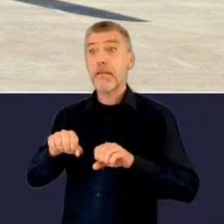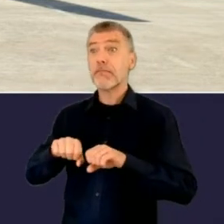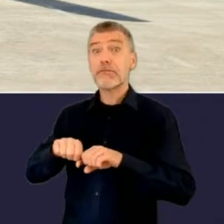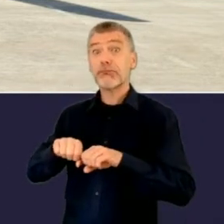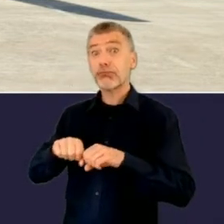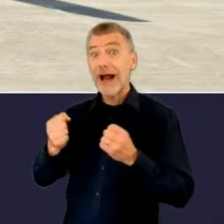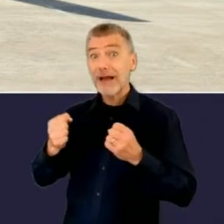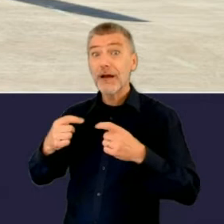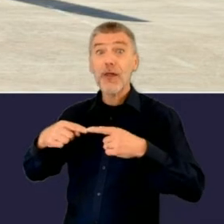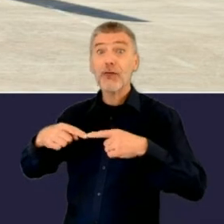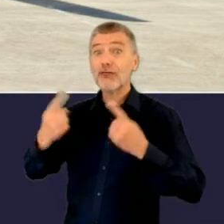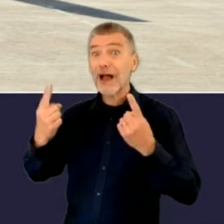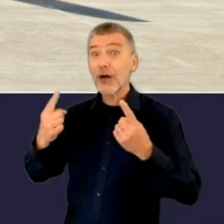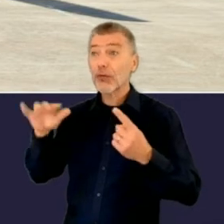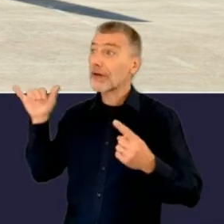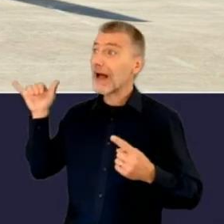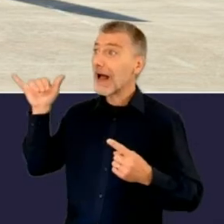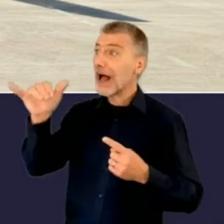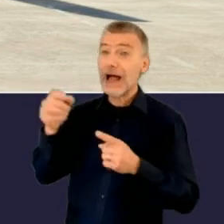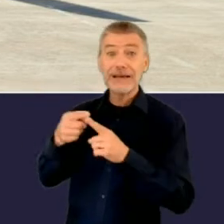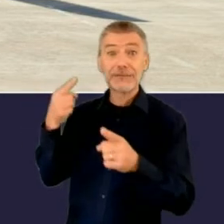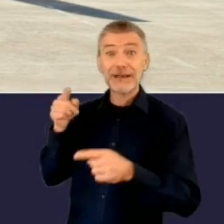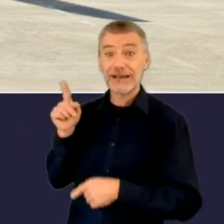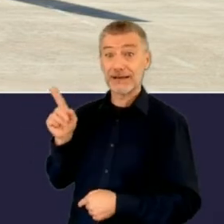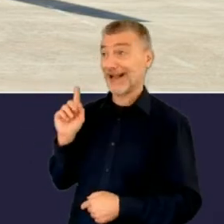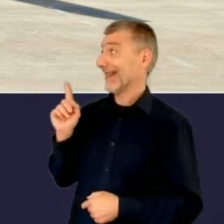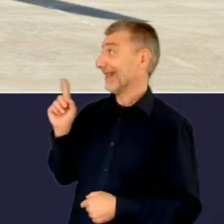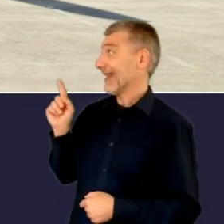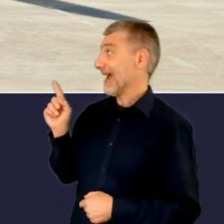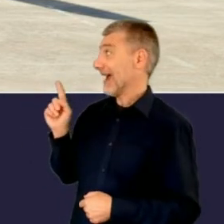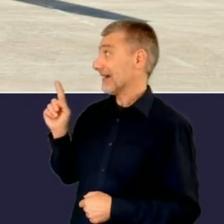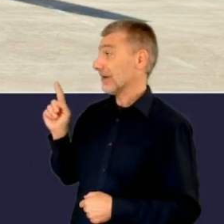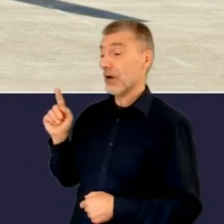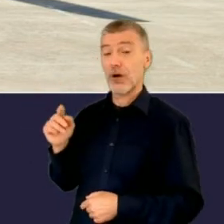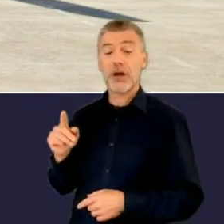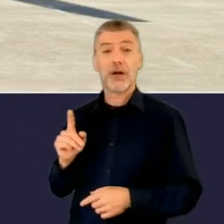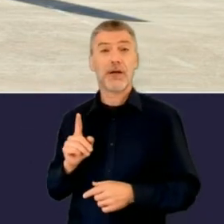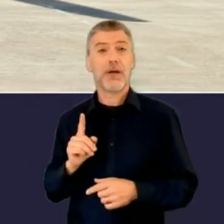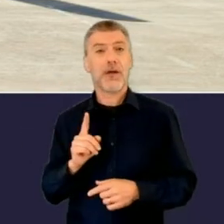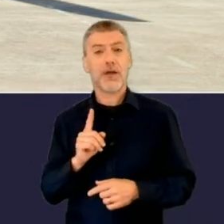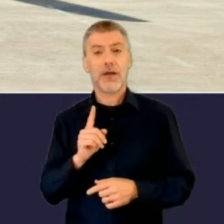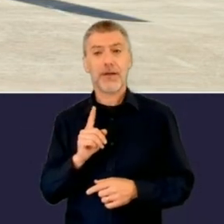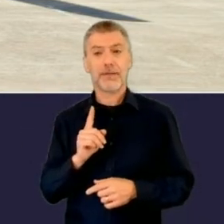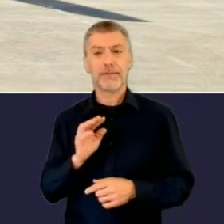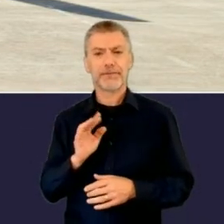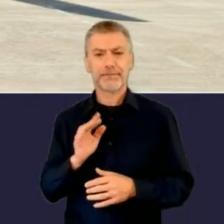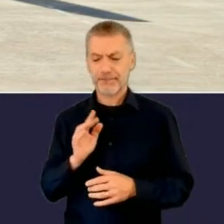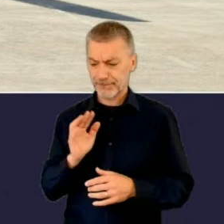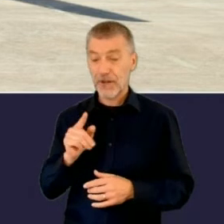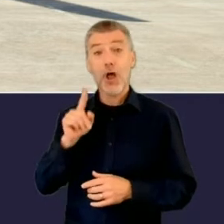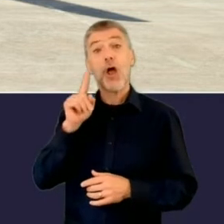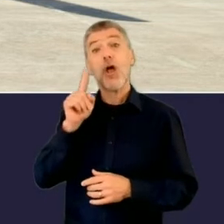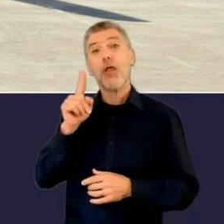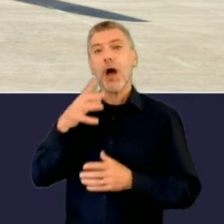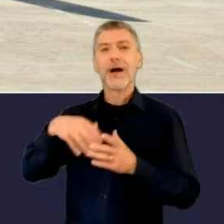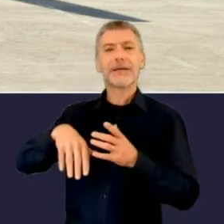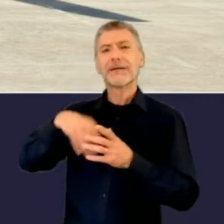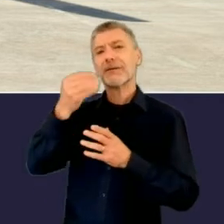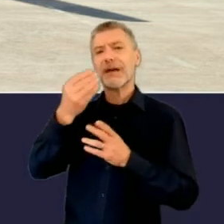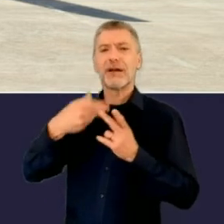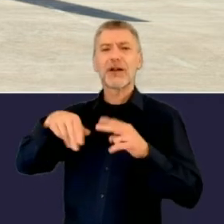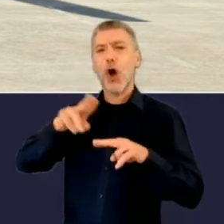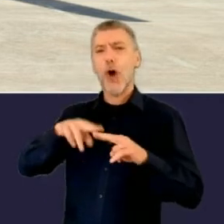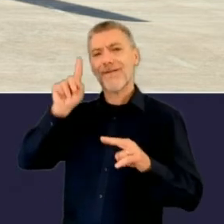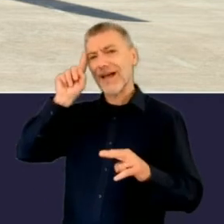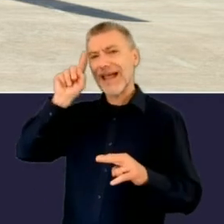So this aircraft that you can see on picture now is called the Spirit of Innovation. It's an